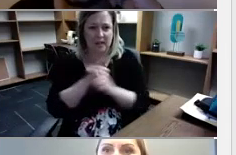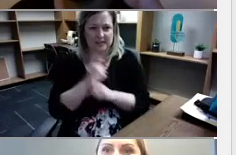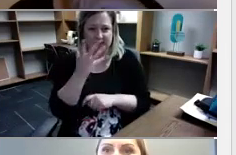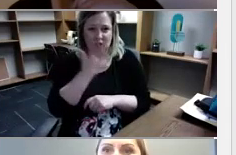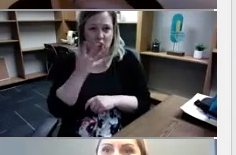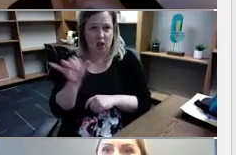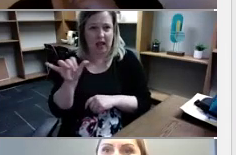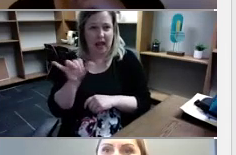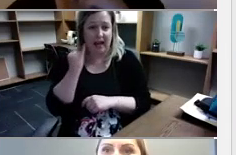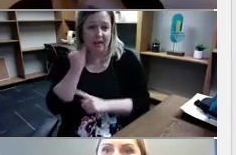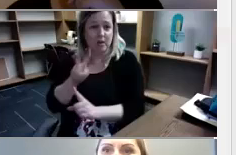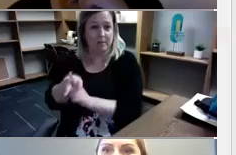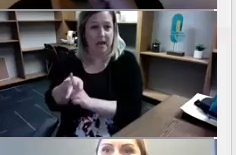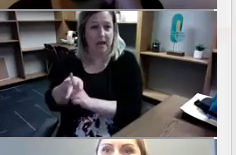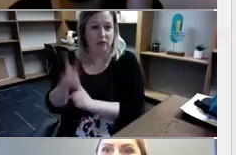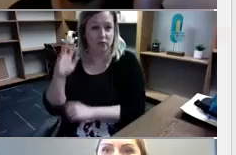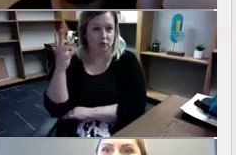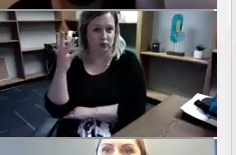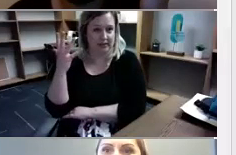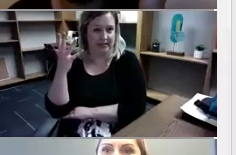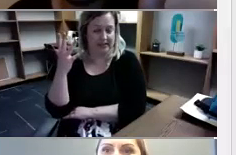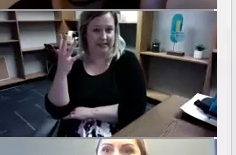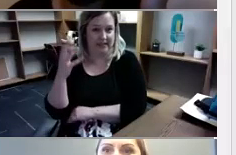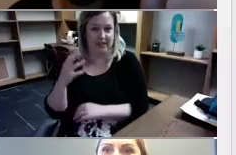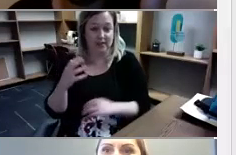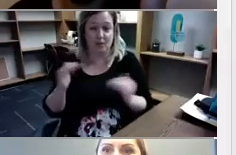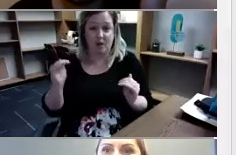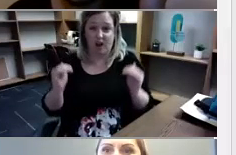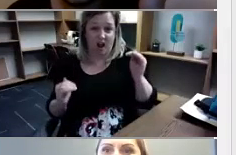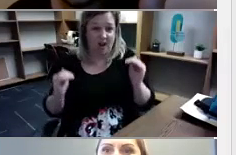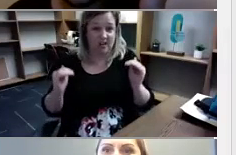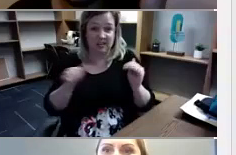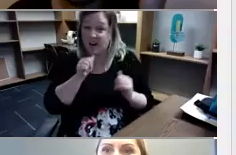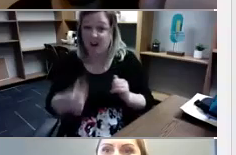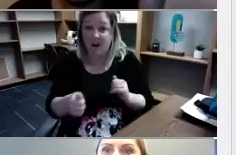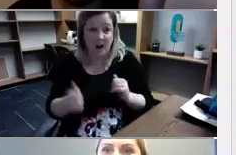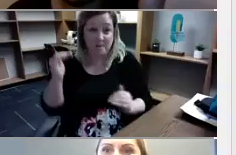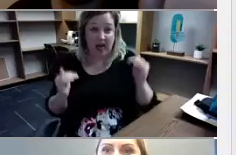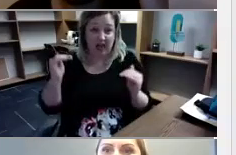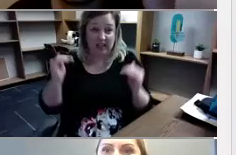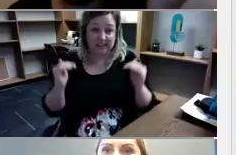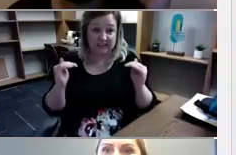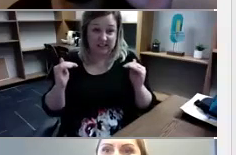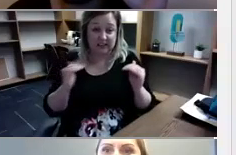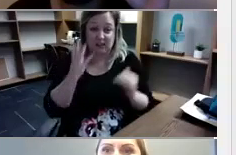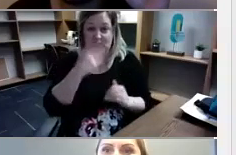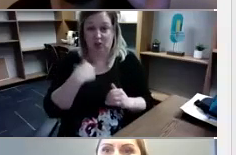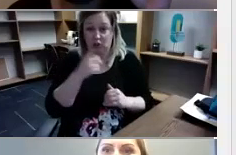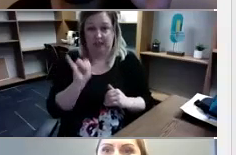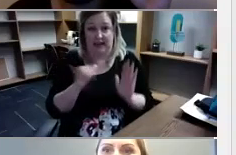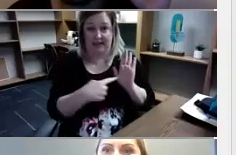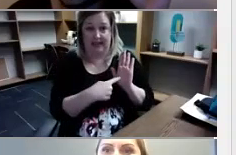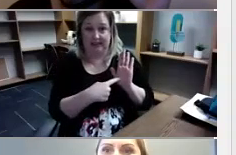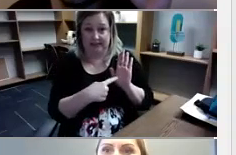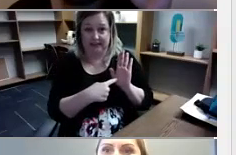look at the unbalanced tree. The unbalanced merge sort would be tn by 3 plus t2n by